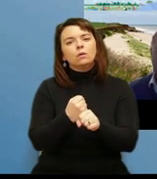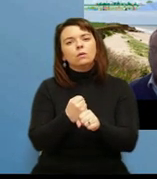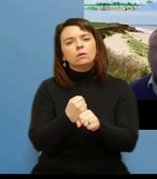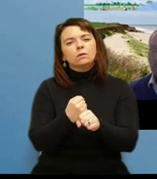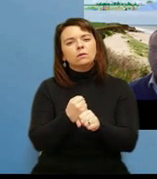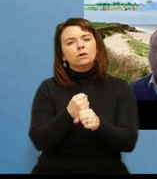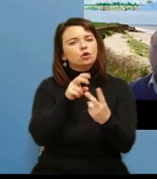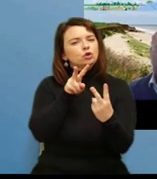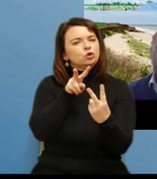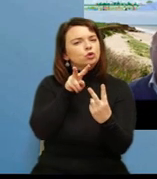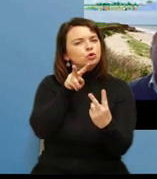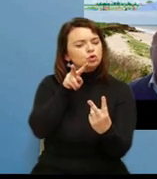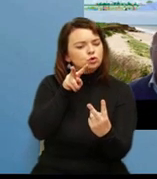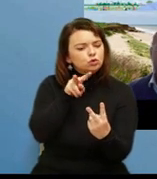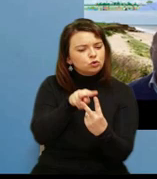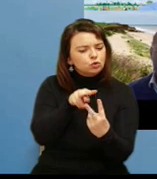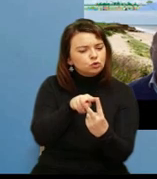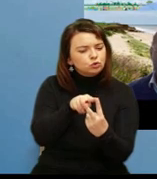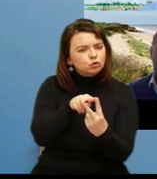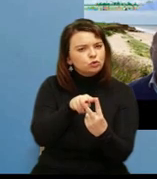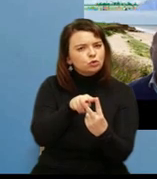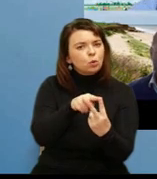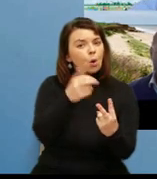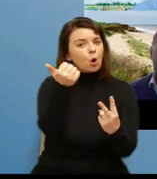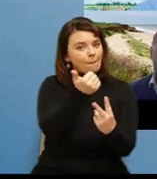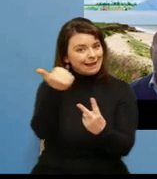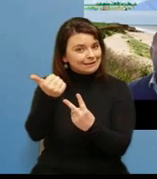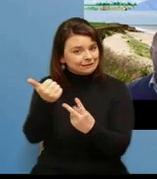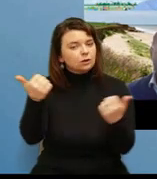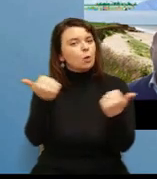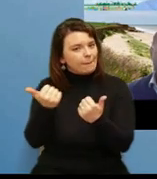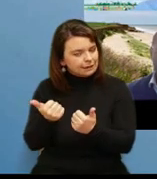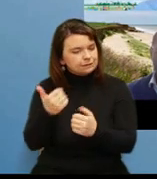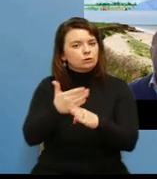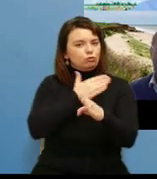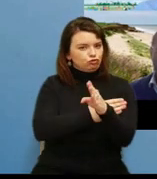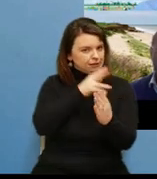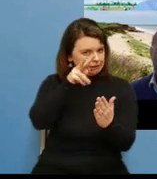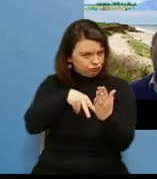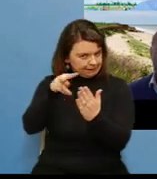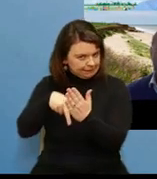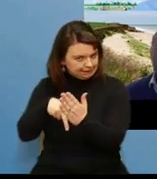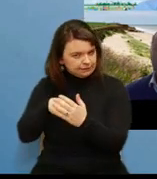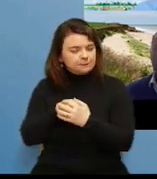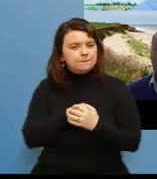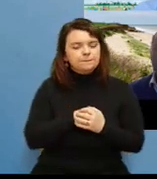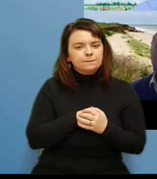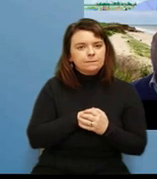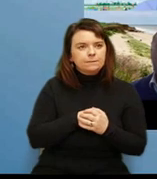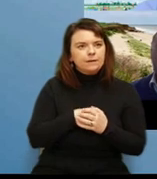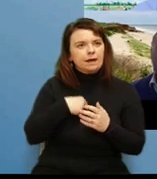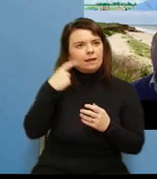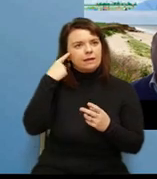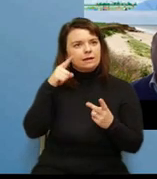were 2. One was already declared completed in the pre-read, and I